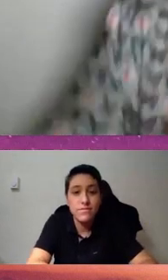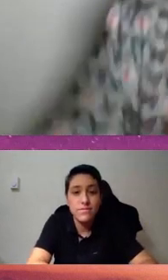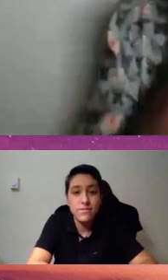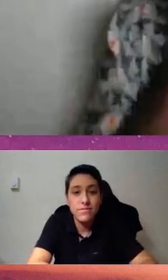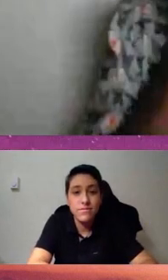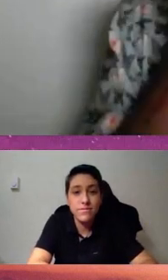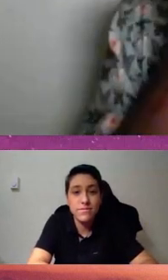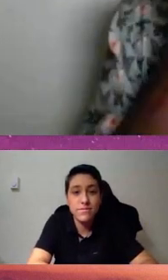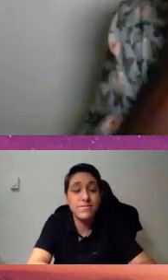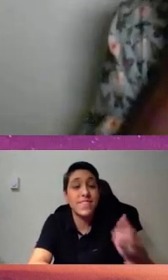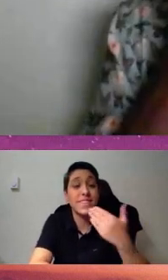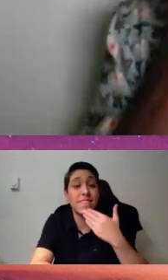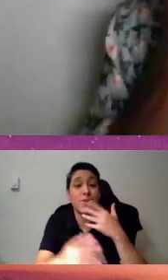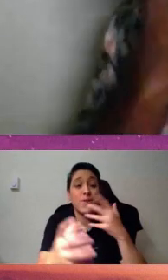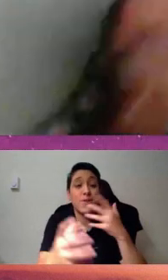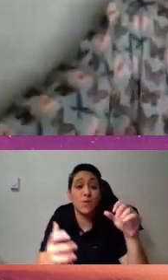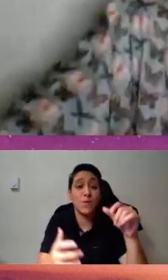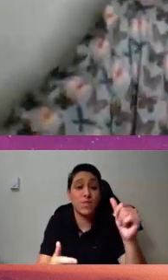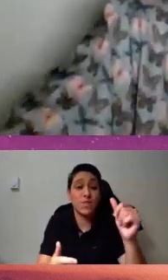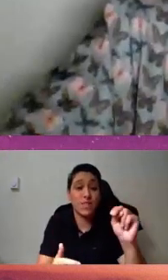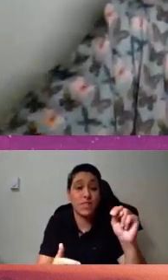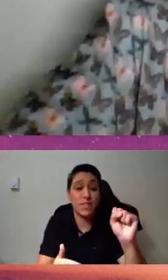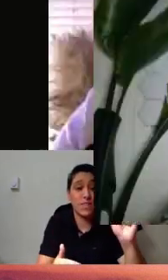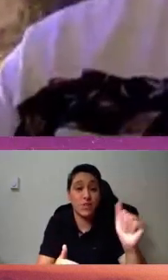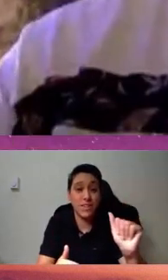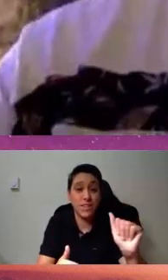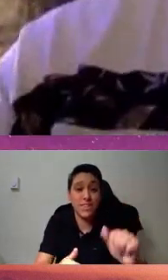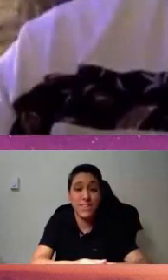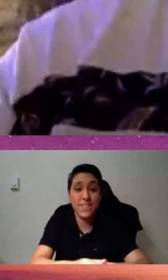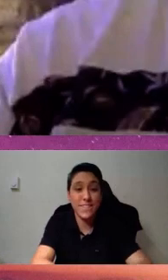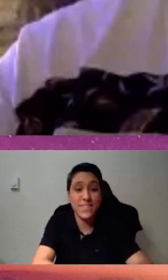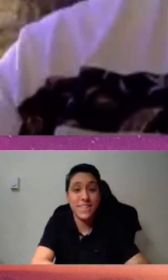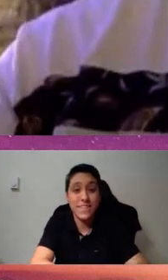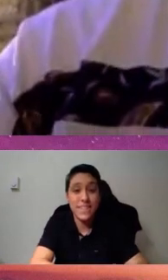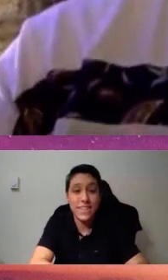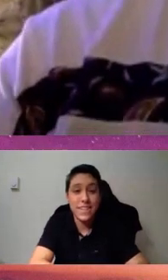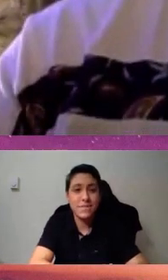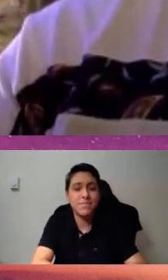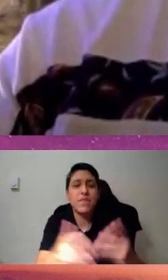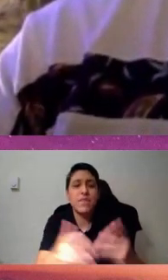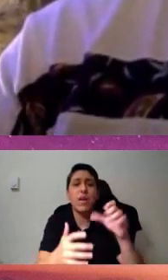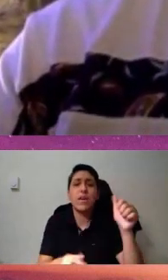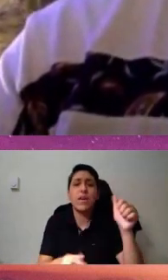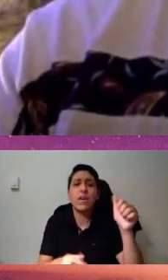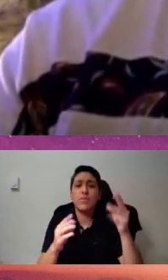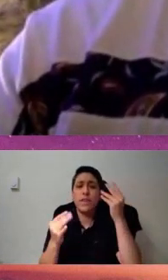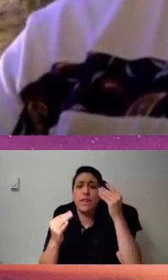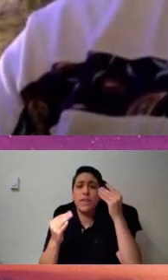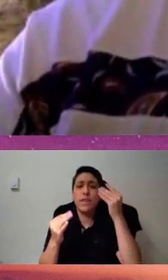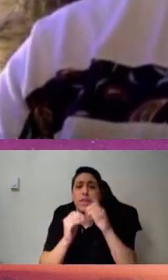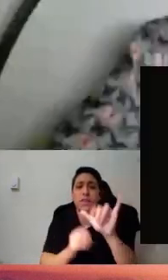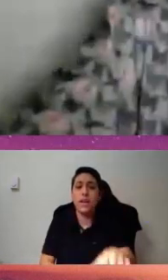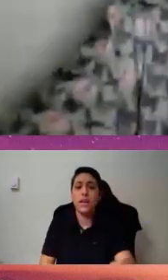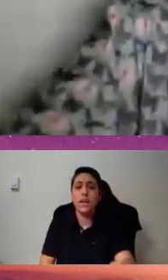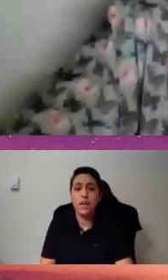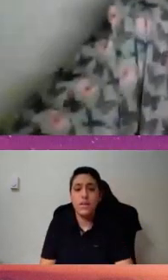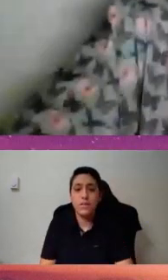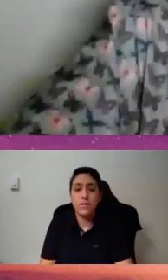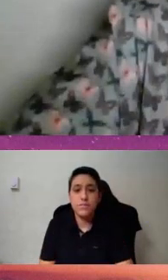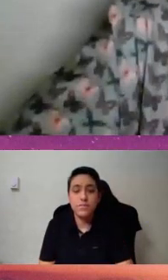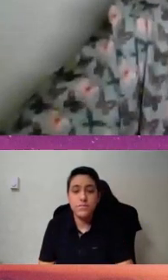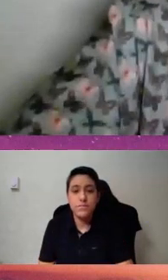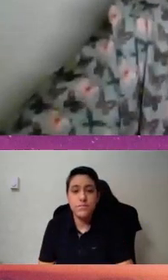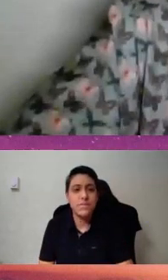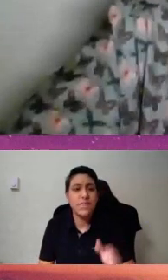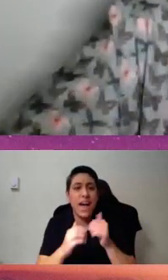Thank you so much, Ganesha. Yeah, thank you so much. What do other folks think about this? How do y'all get that, pay attention to, and how do